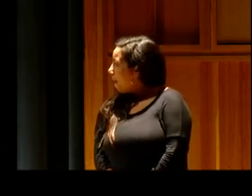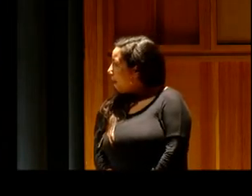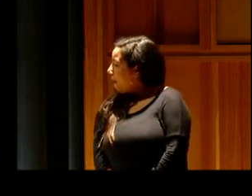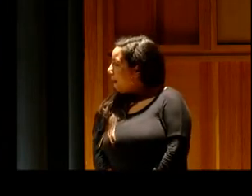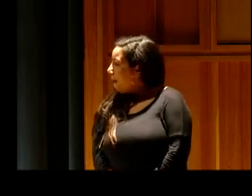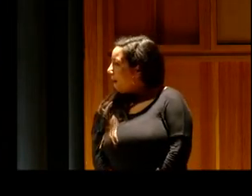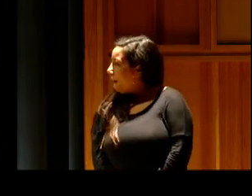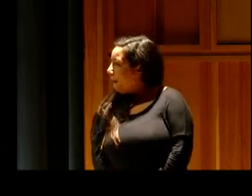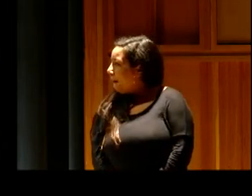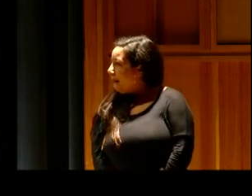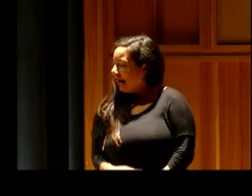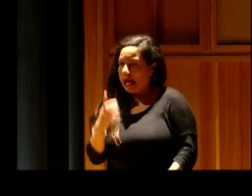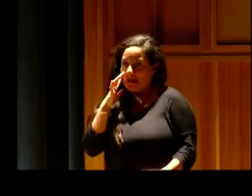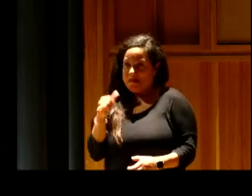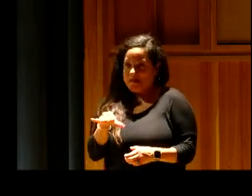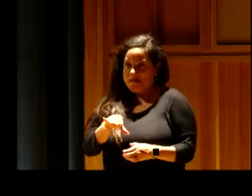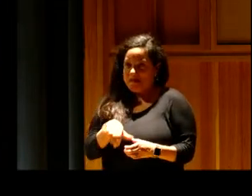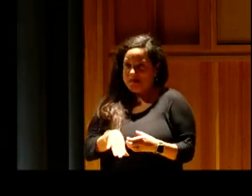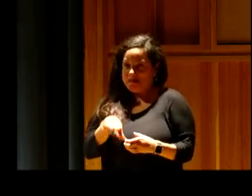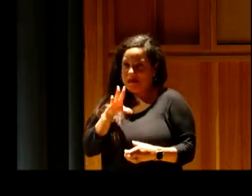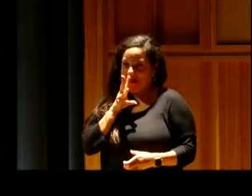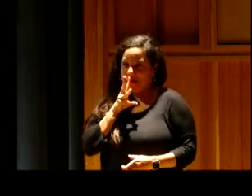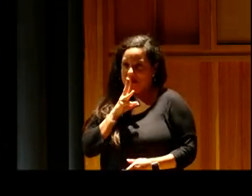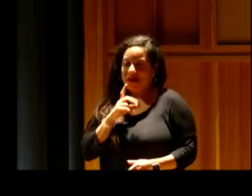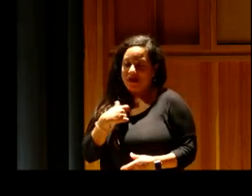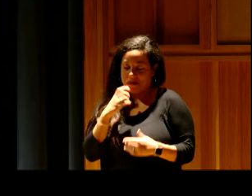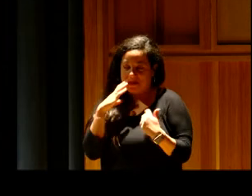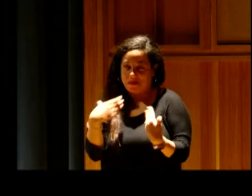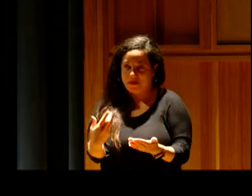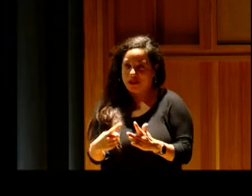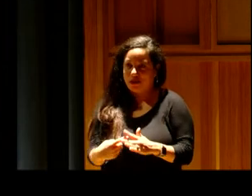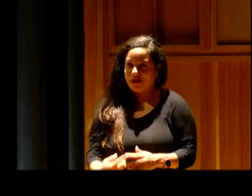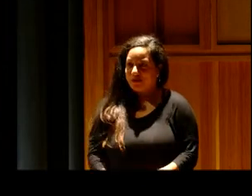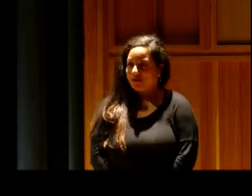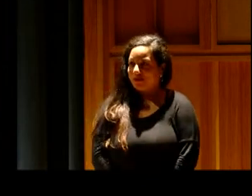Just going to pour myself a glass of water and then I'll get started.